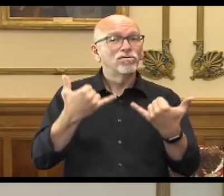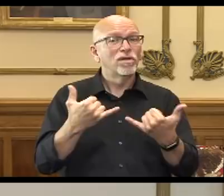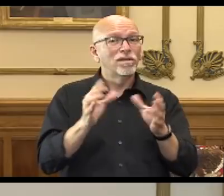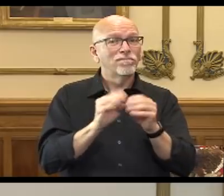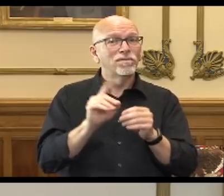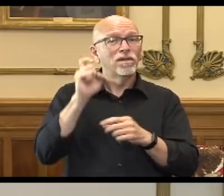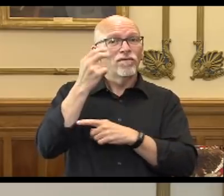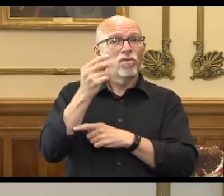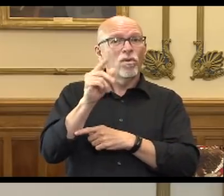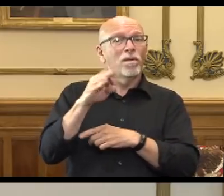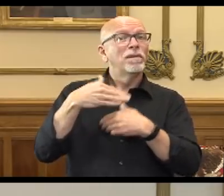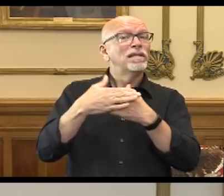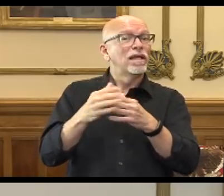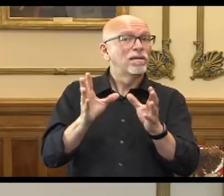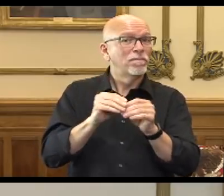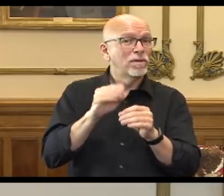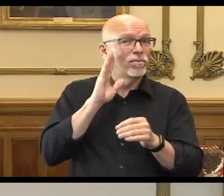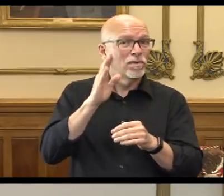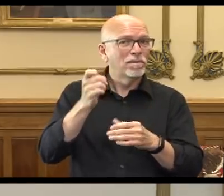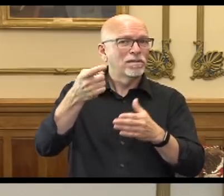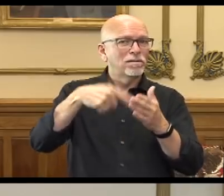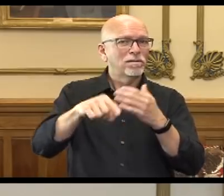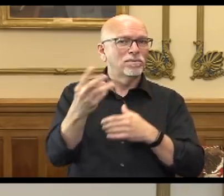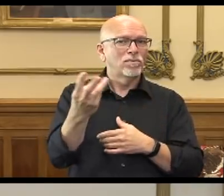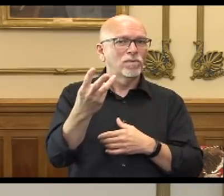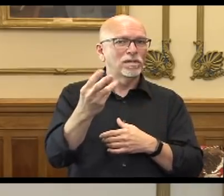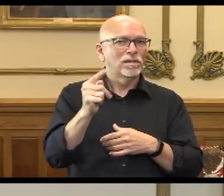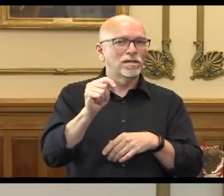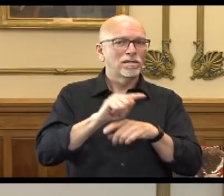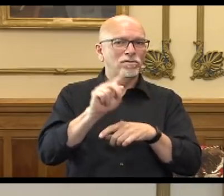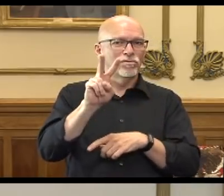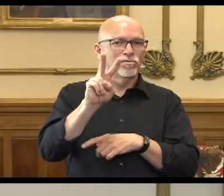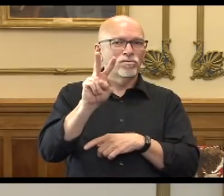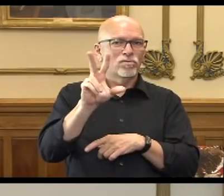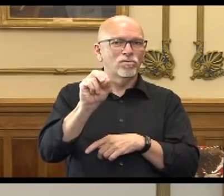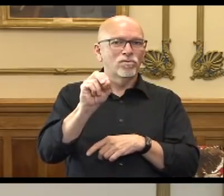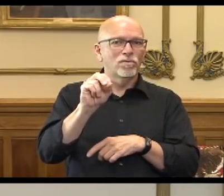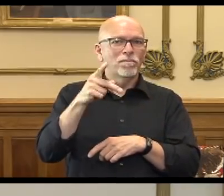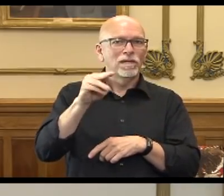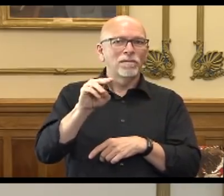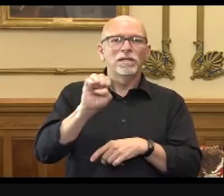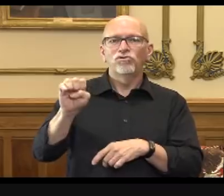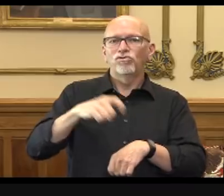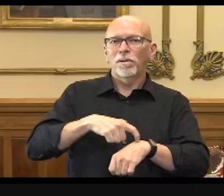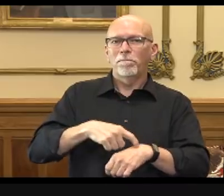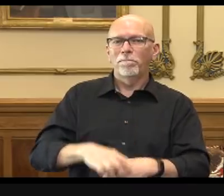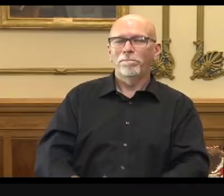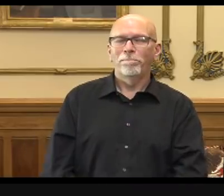briefing. Governor Holcomb's next briefing will be next Wednesday at 2:30 p.m. Eastern.